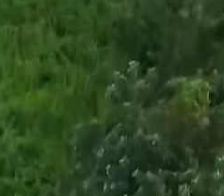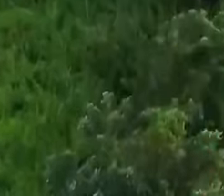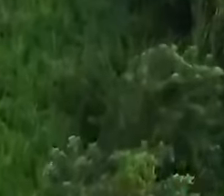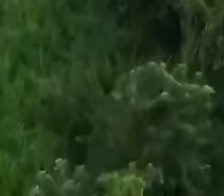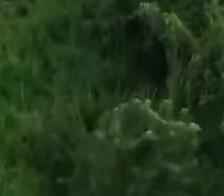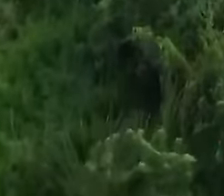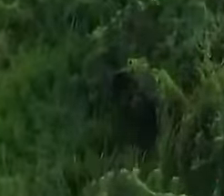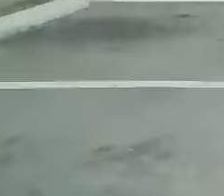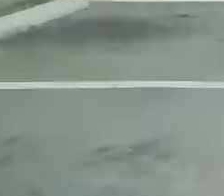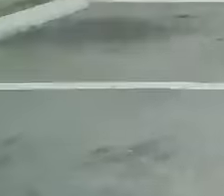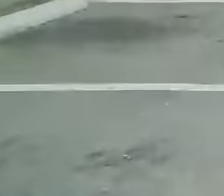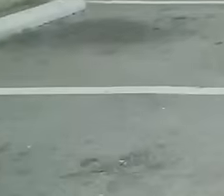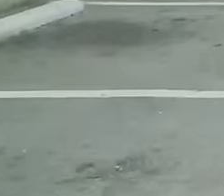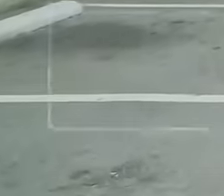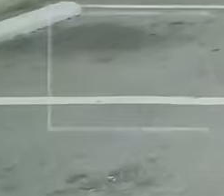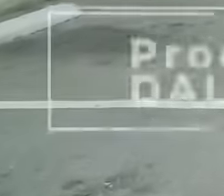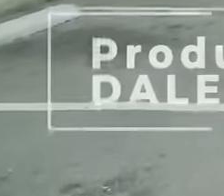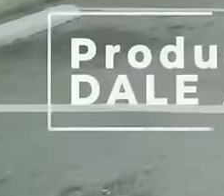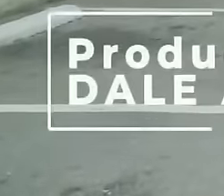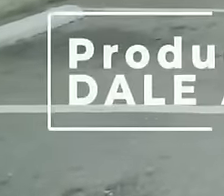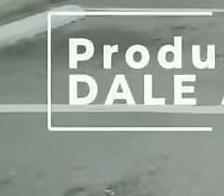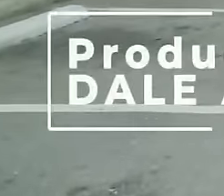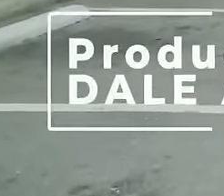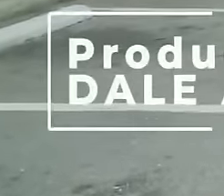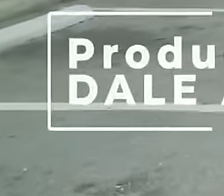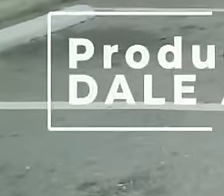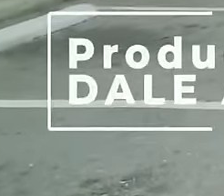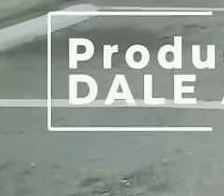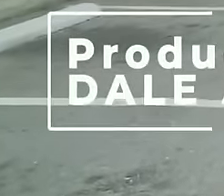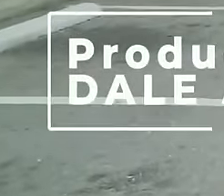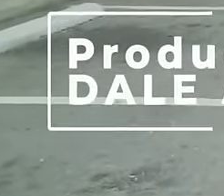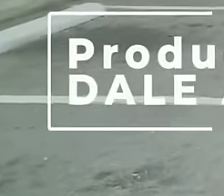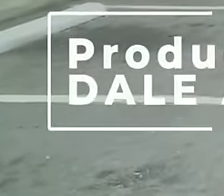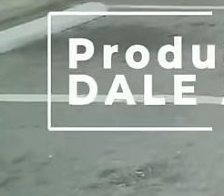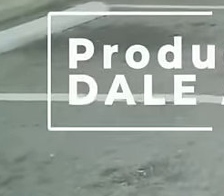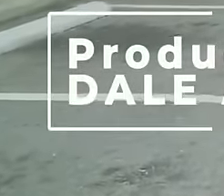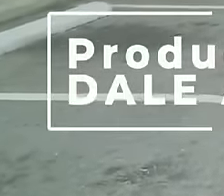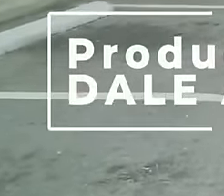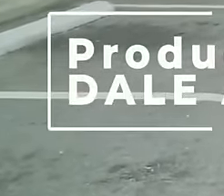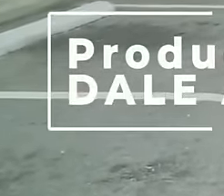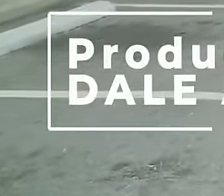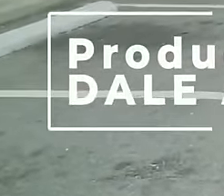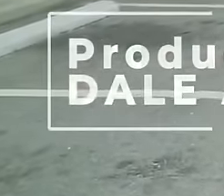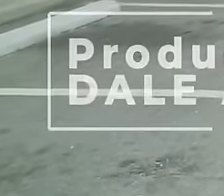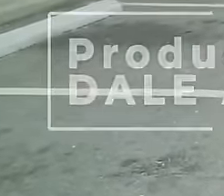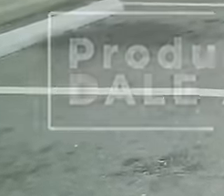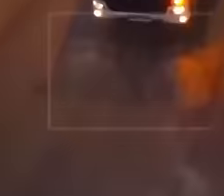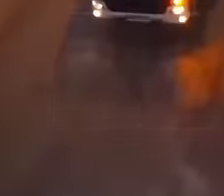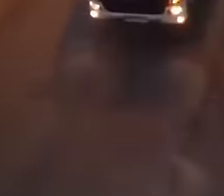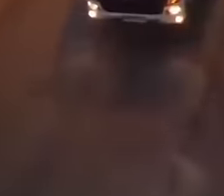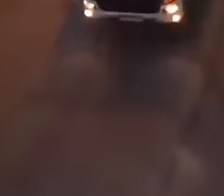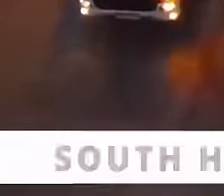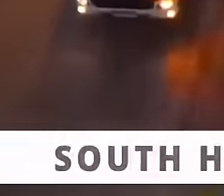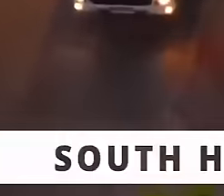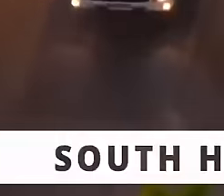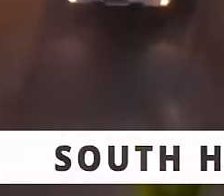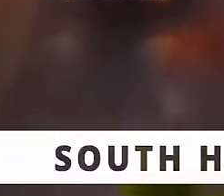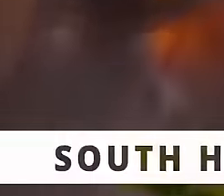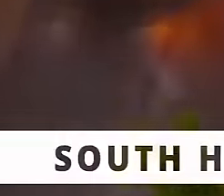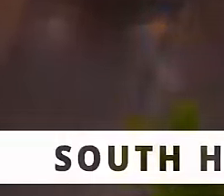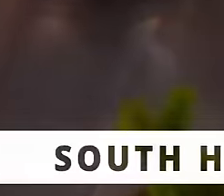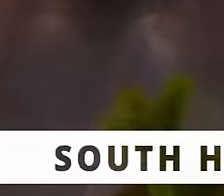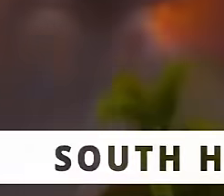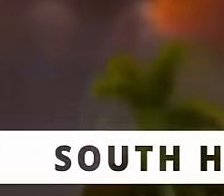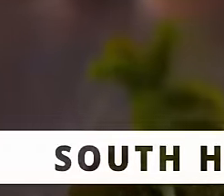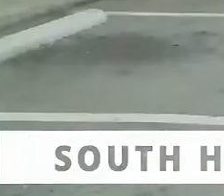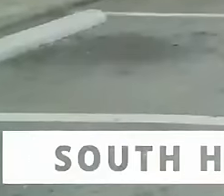Do you need tires? My name is Dale Ali from Anand Low Price Industrial Tires. We are located at South Haven Mall in DB.